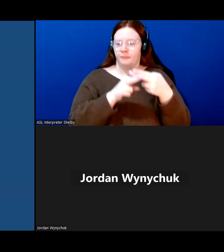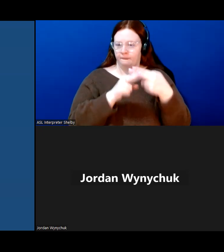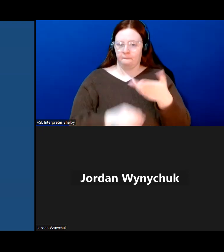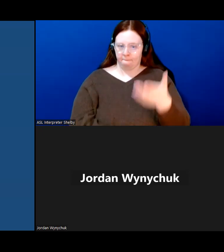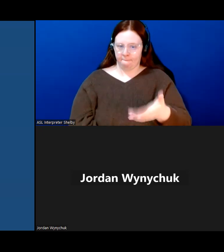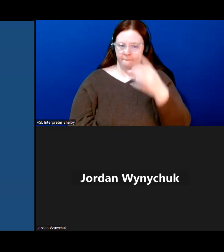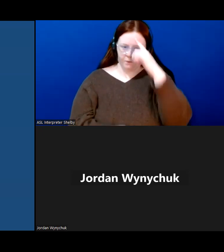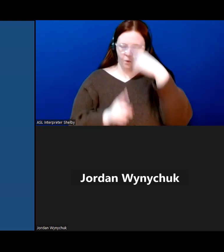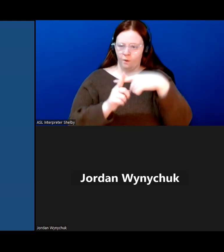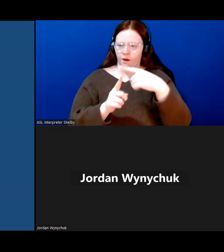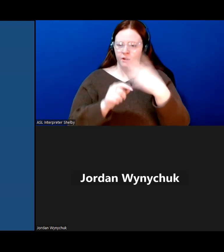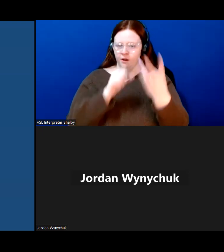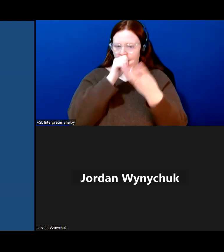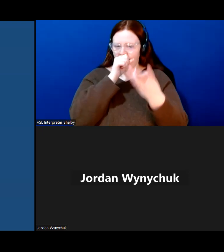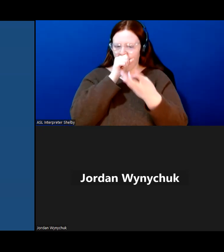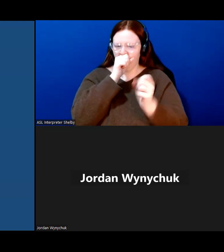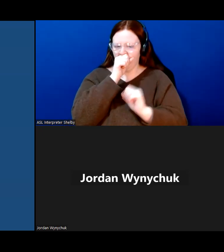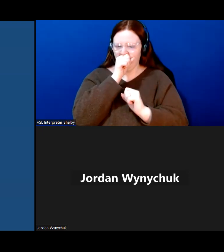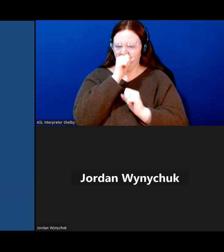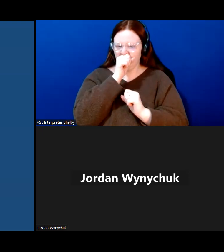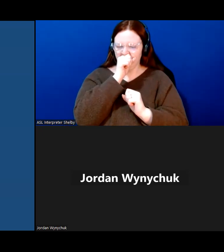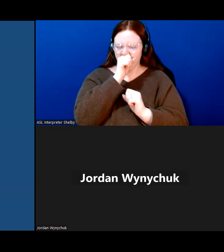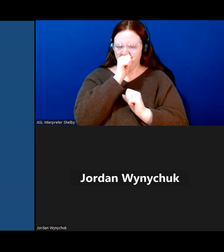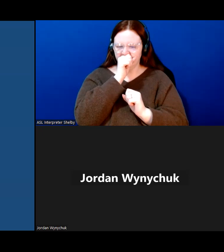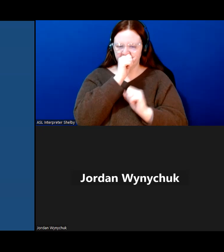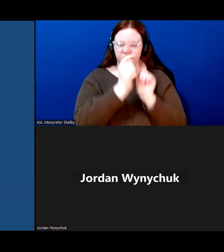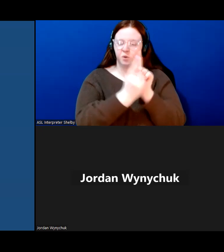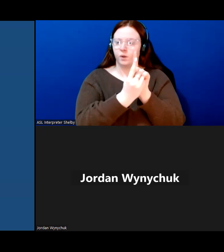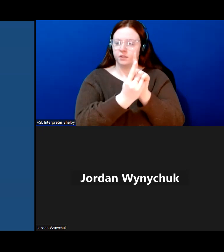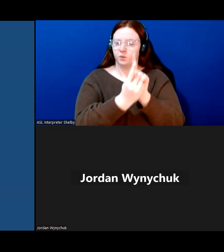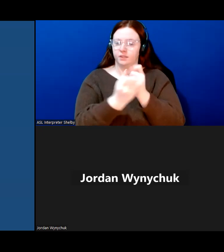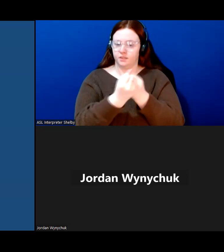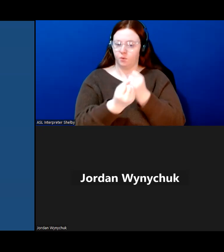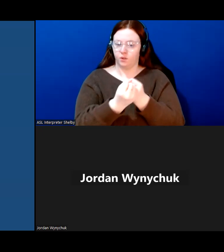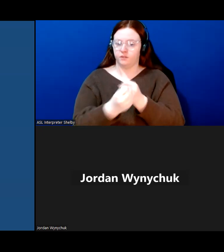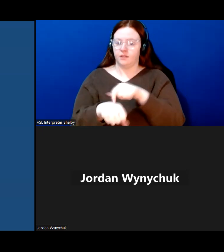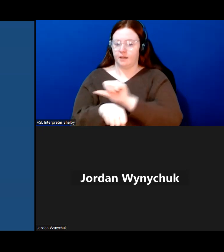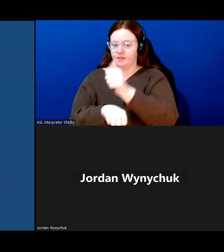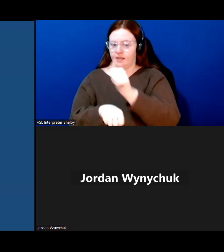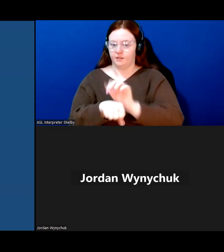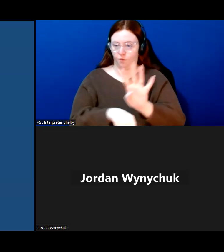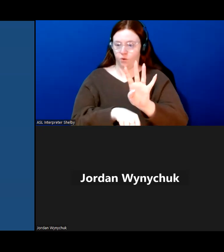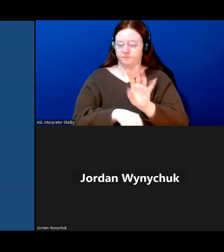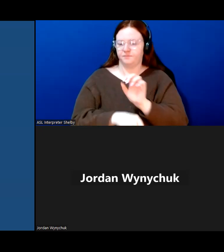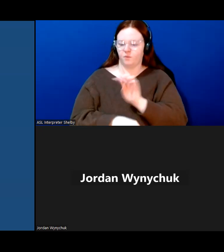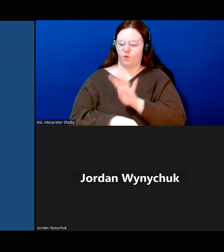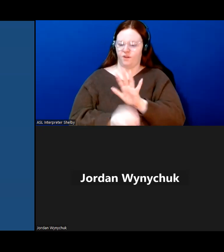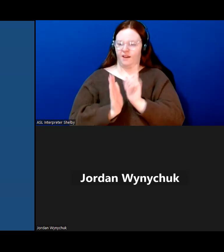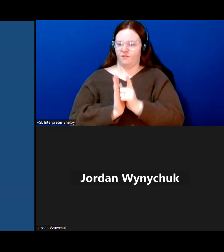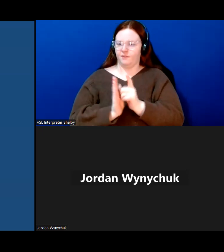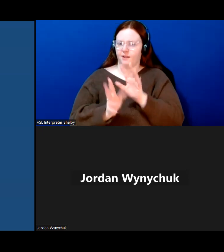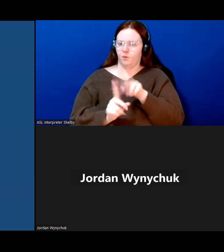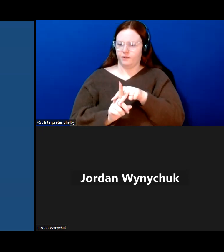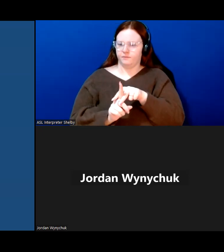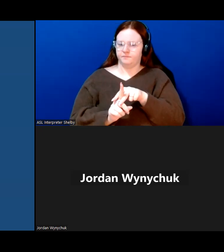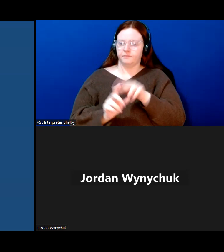peer support online from 10 a.m. to 4 p.m. Each session is 45 minutes each, and anyone can